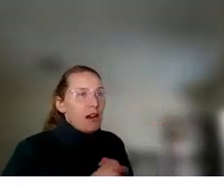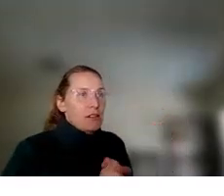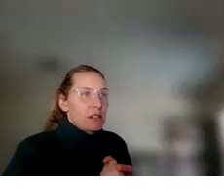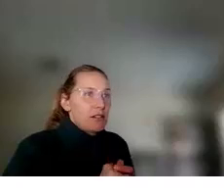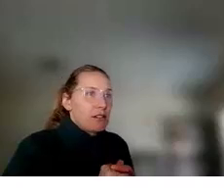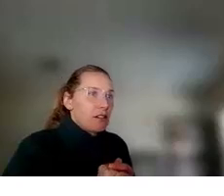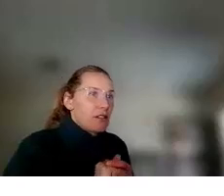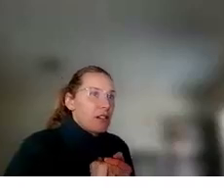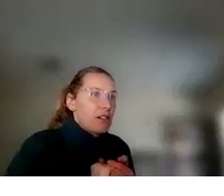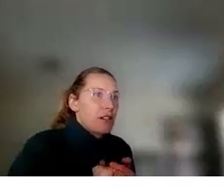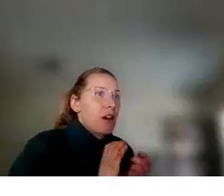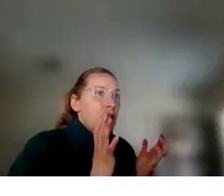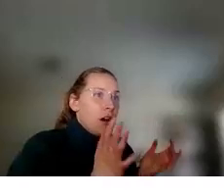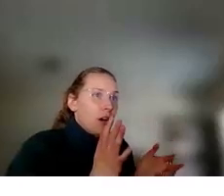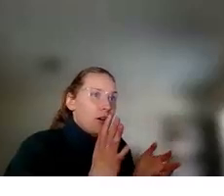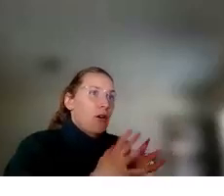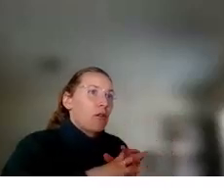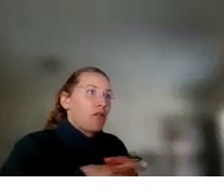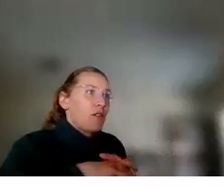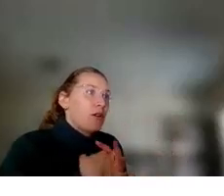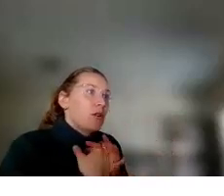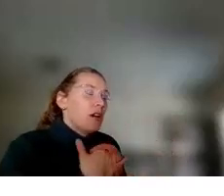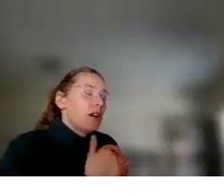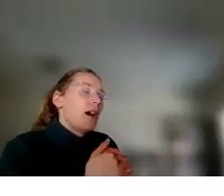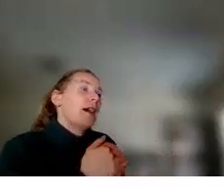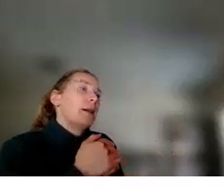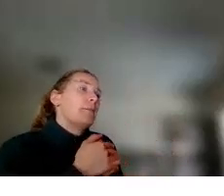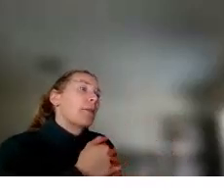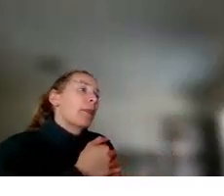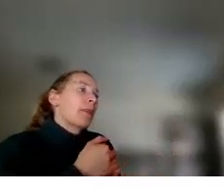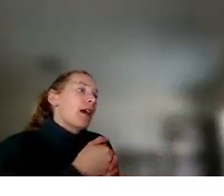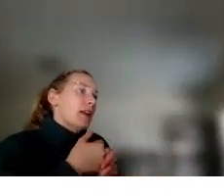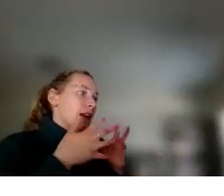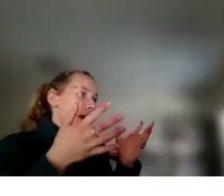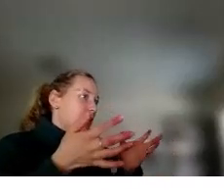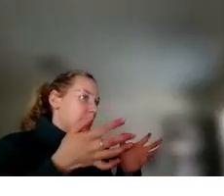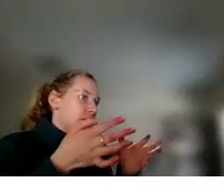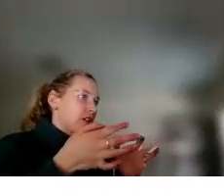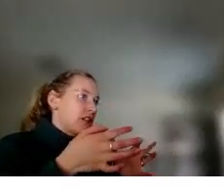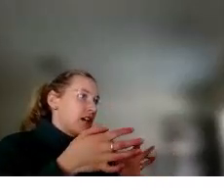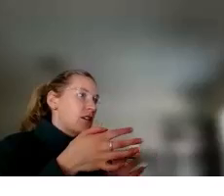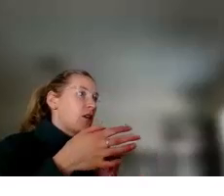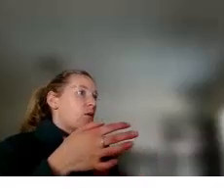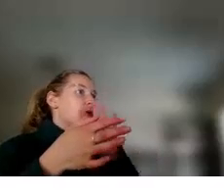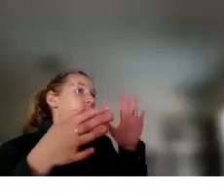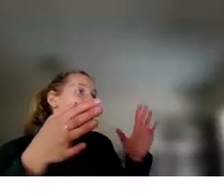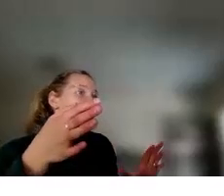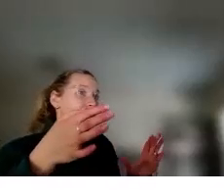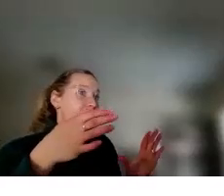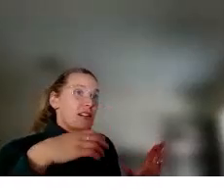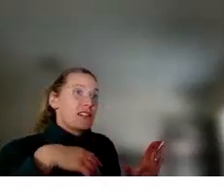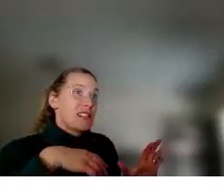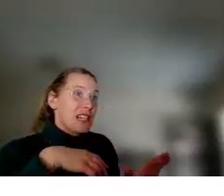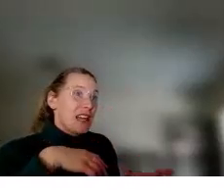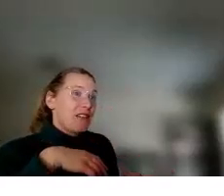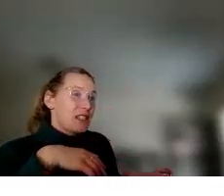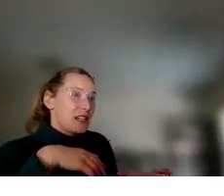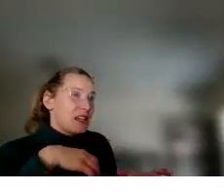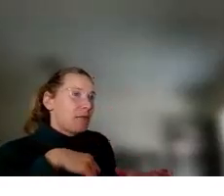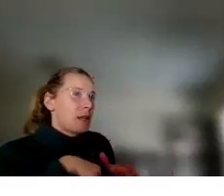process for how skilled services are reviewed. And again, IHSS will be